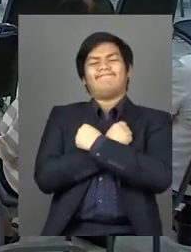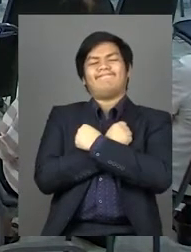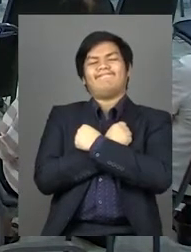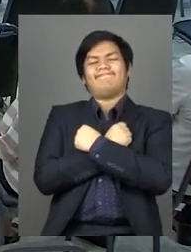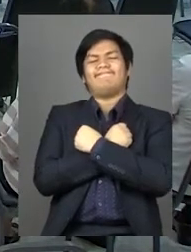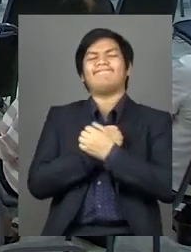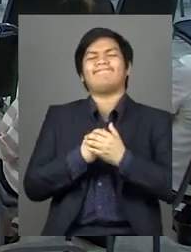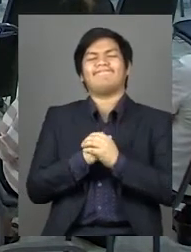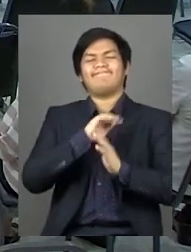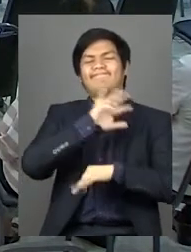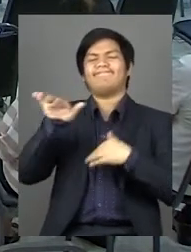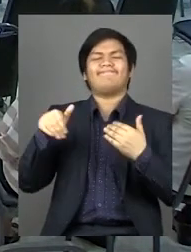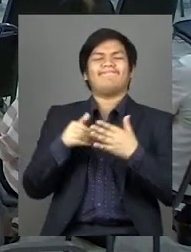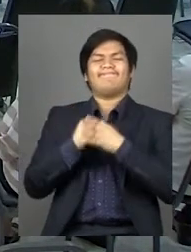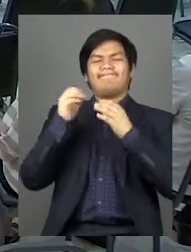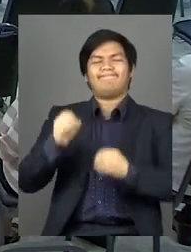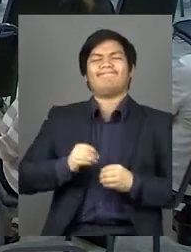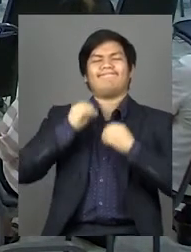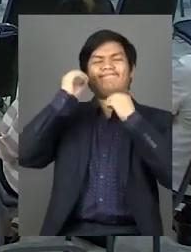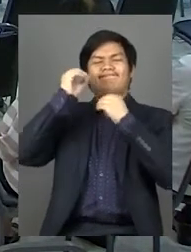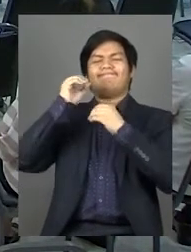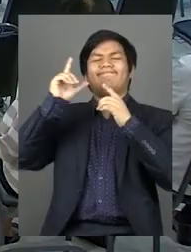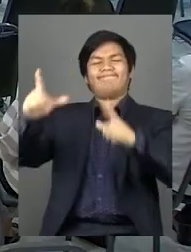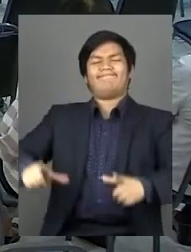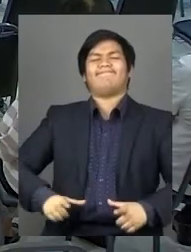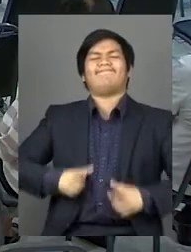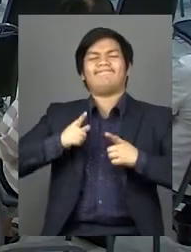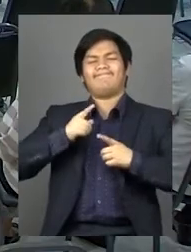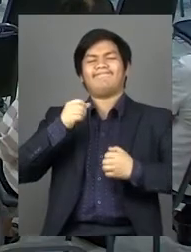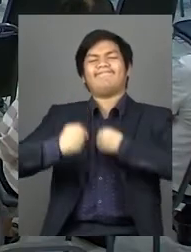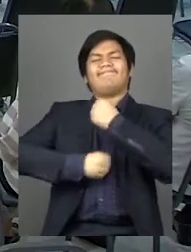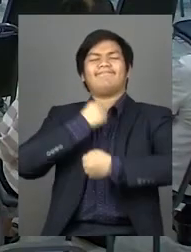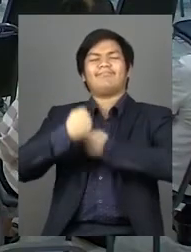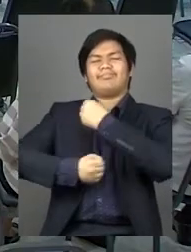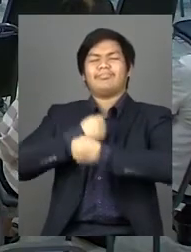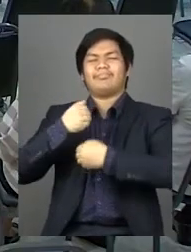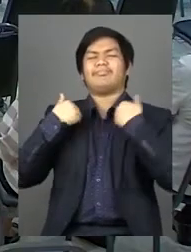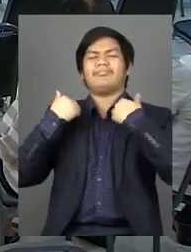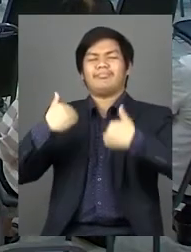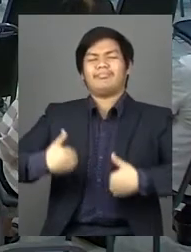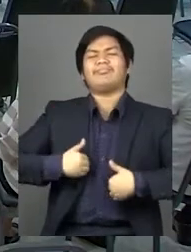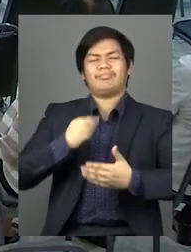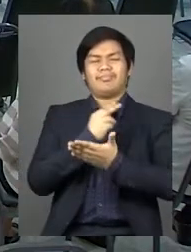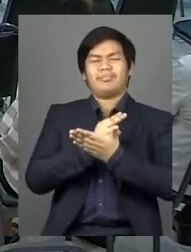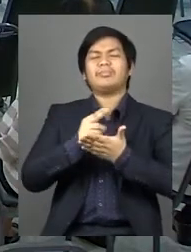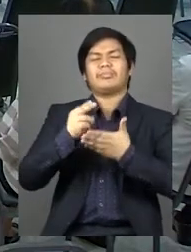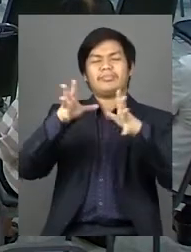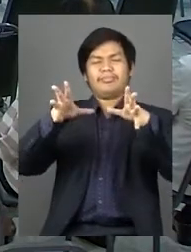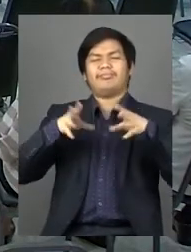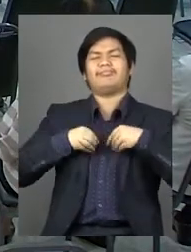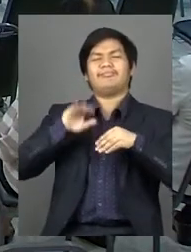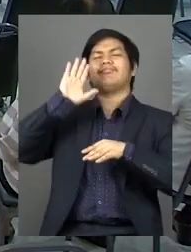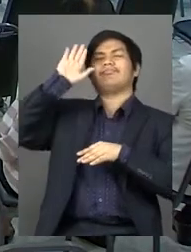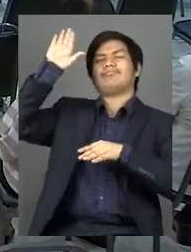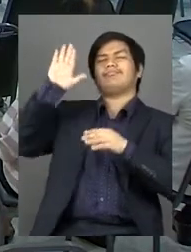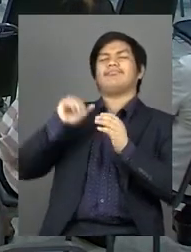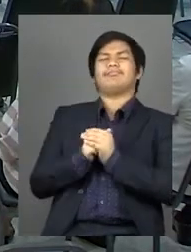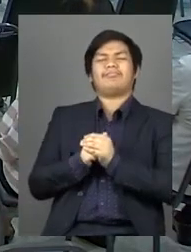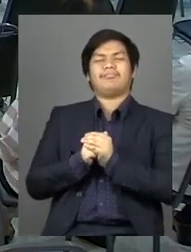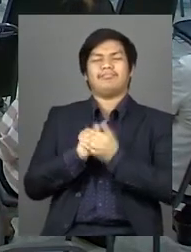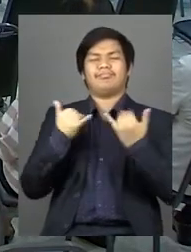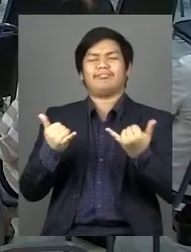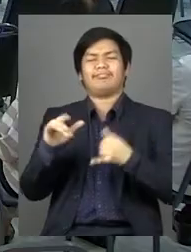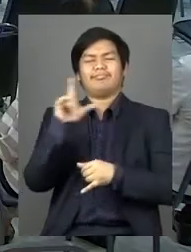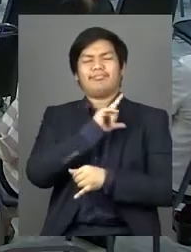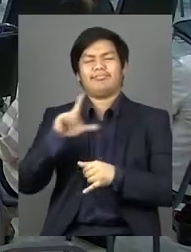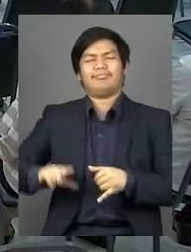And may we offer up our bodies a living sacrifice, holy and acceptable to you. And now, O Lord,